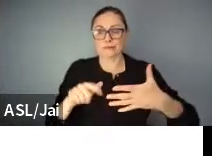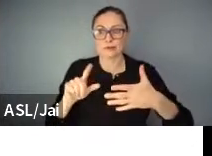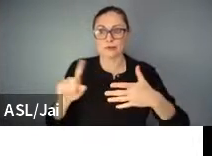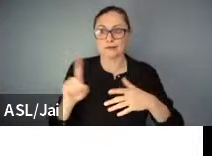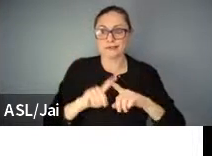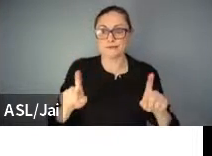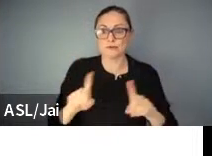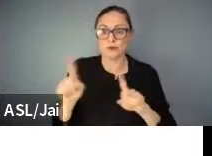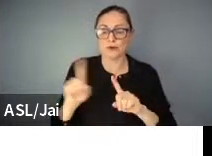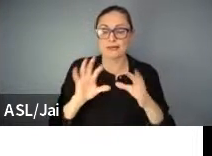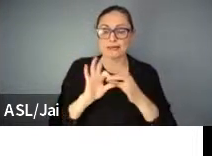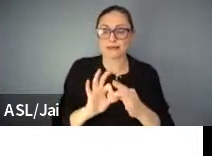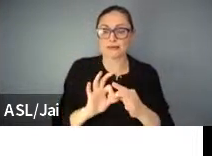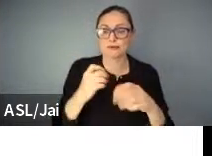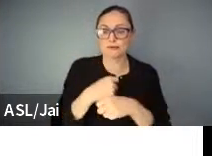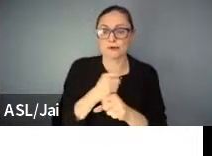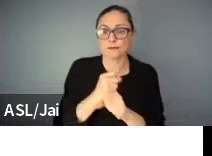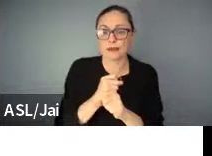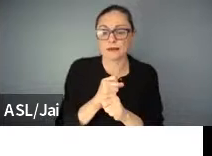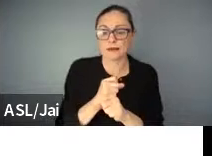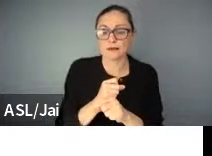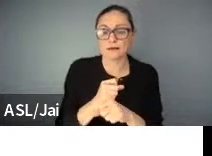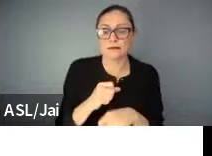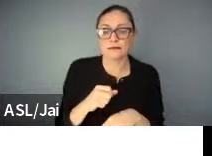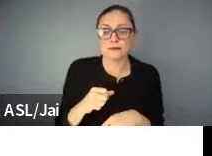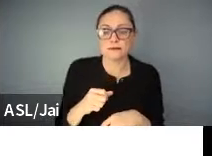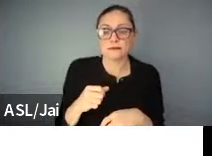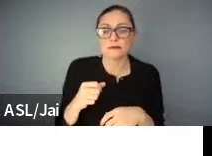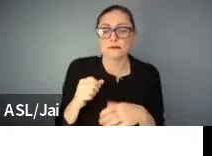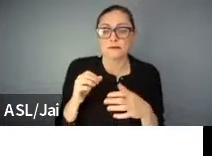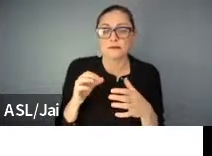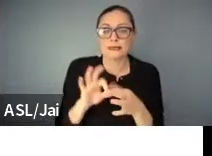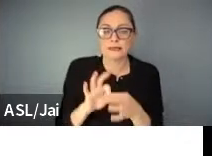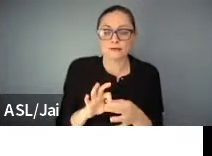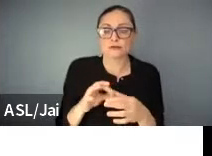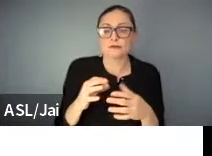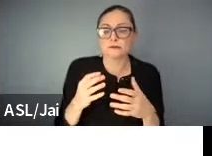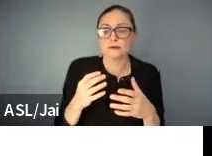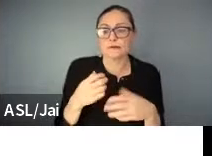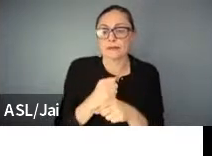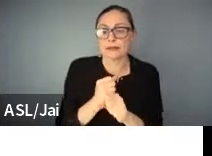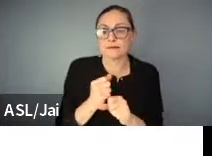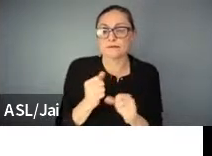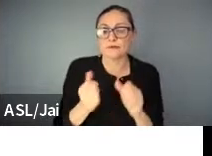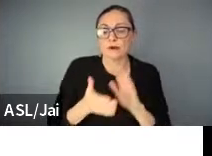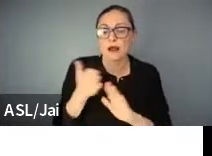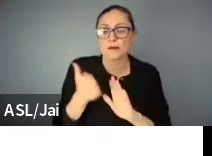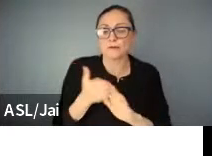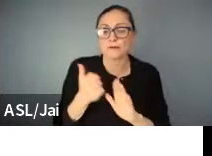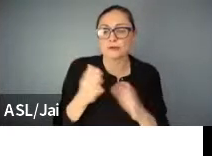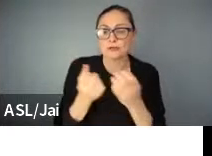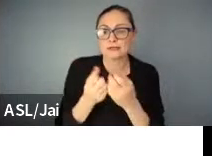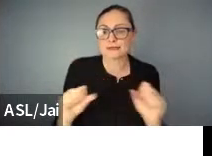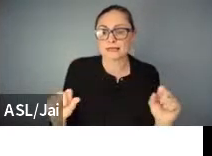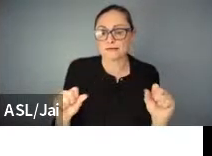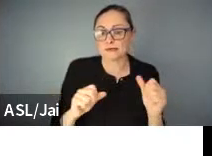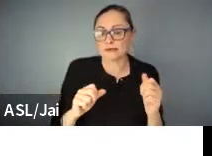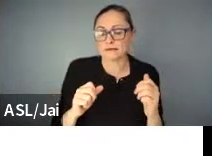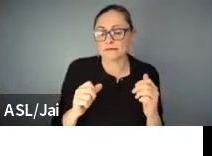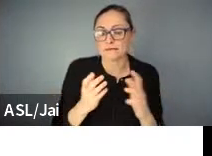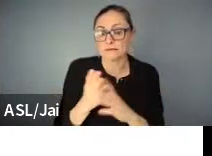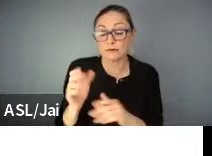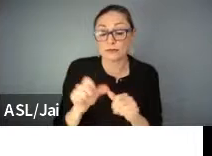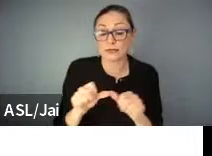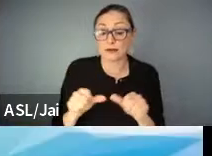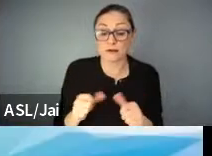are made. And again, the connections made to help the operations and safety through the program area. And with that,